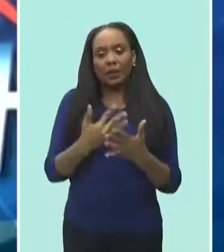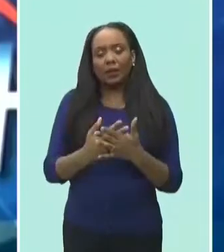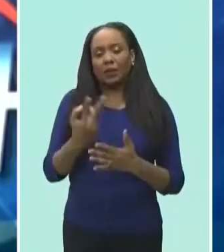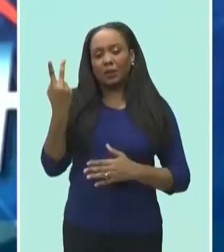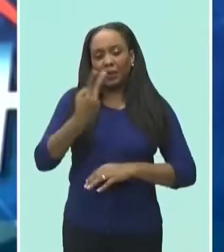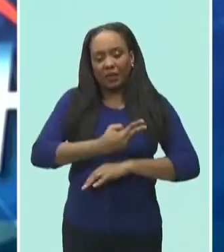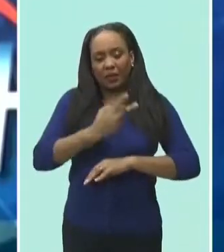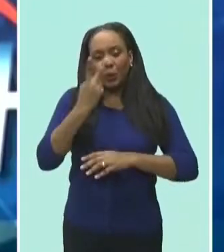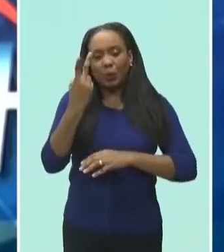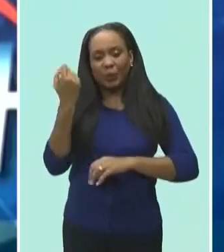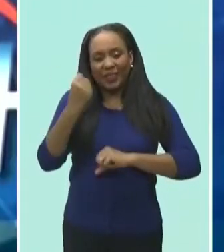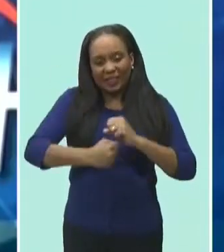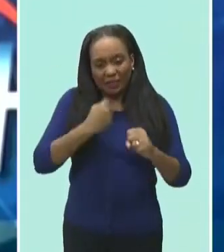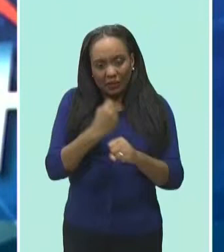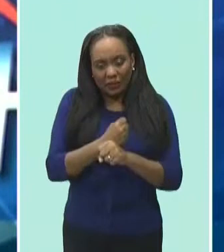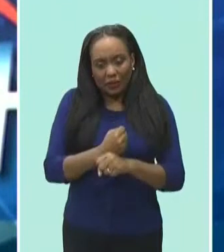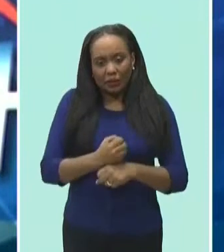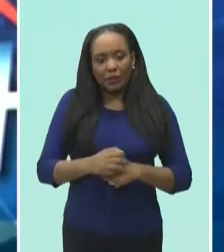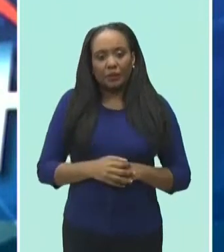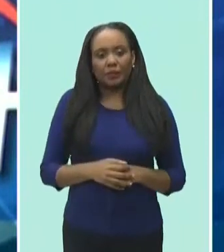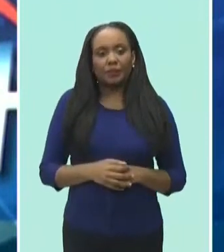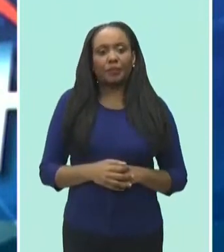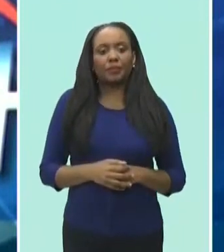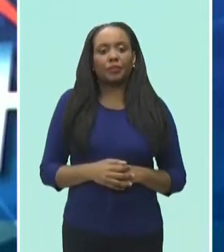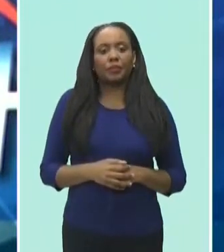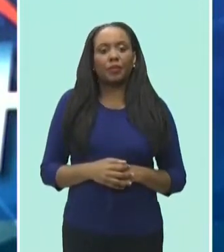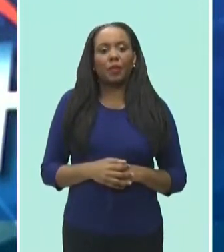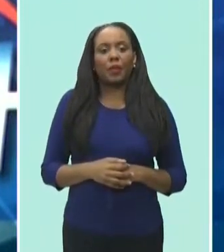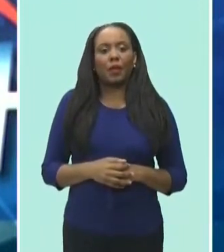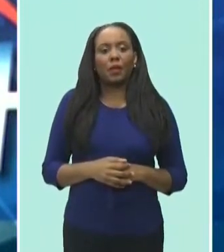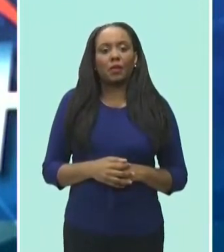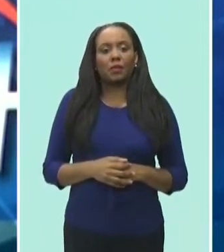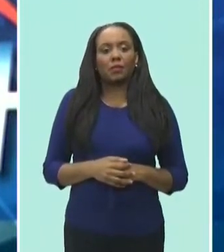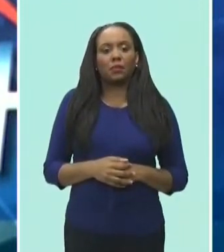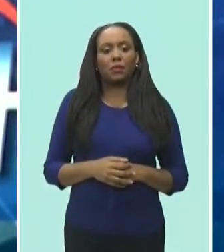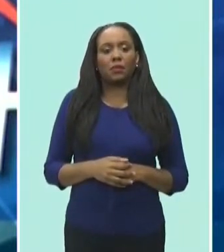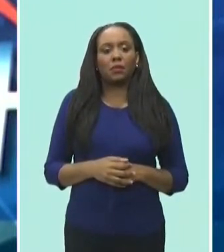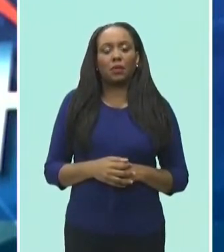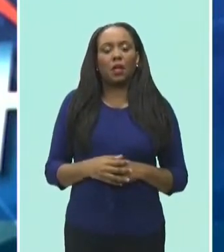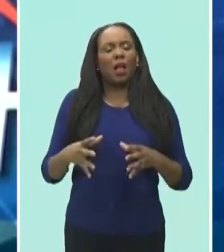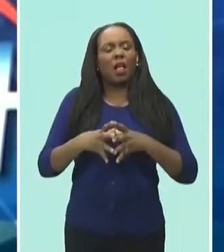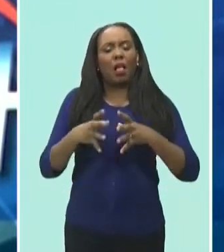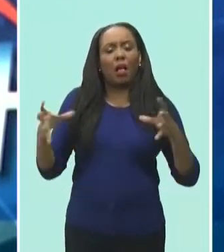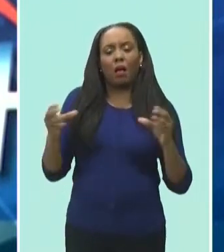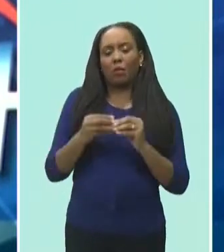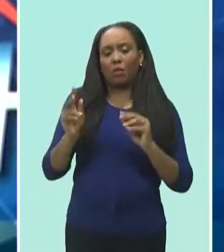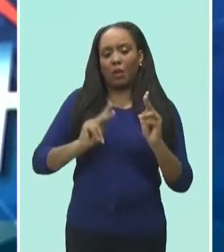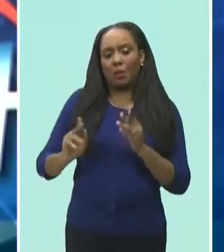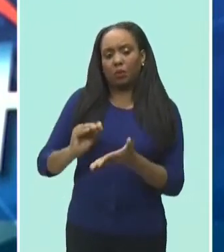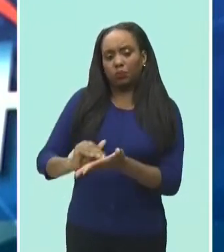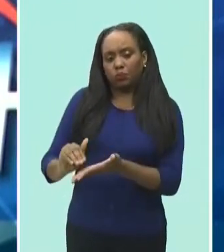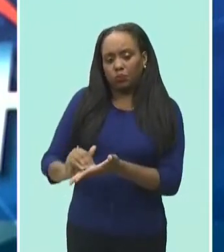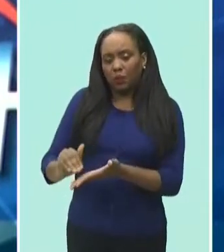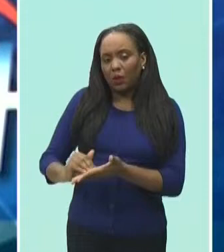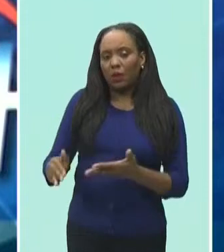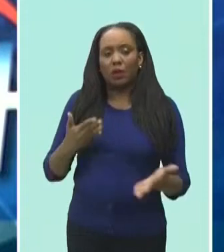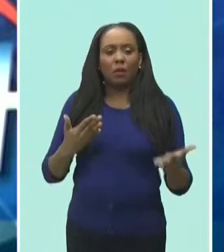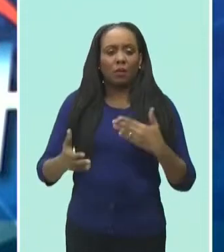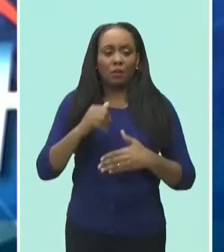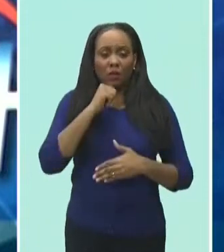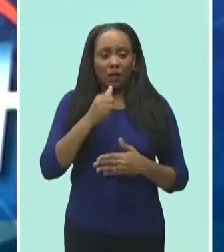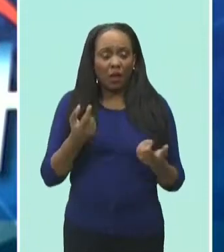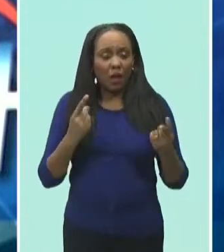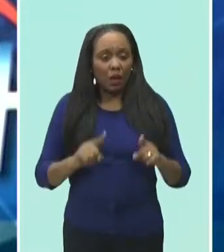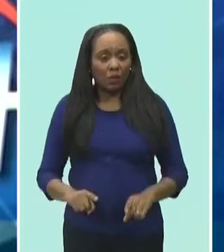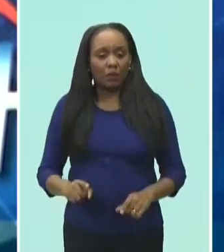News. Well, further mass layoffs are unlikely under Phase 3 of the Homegrown Barbados Economic Recovery and Transformation, or